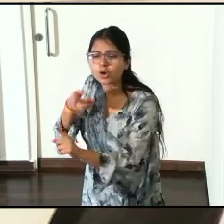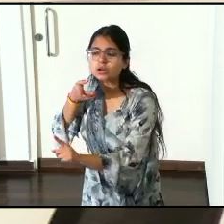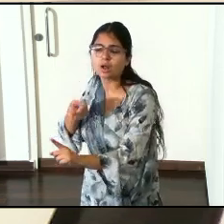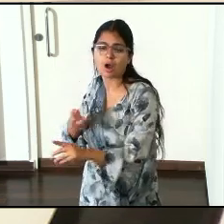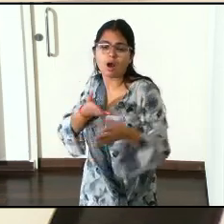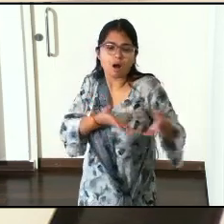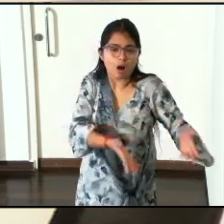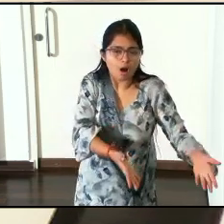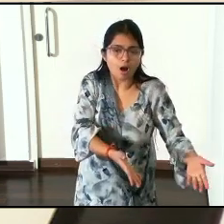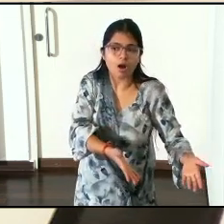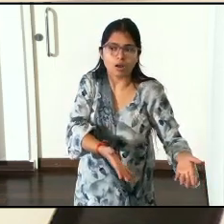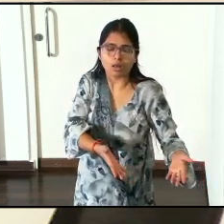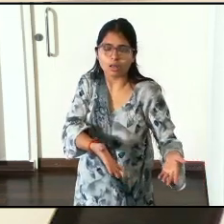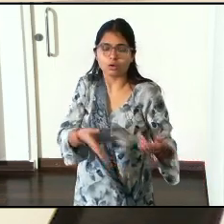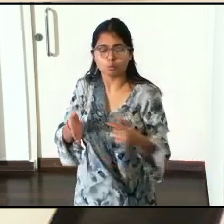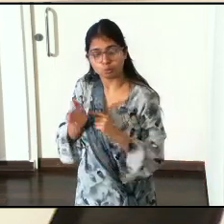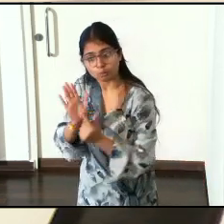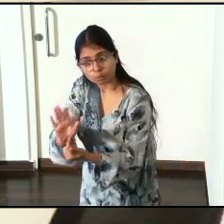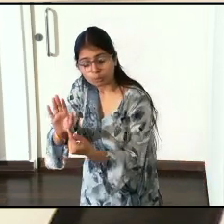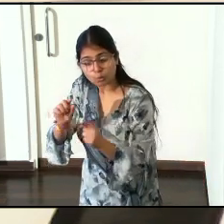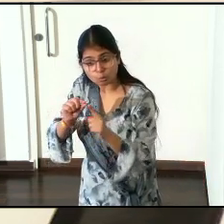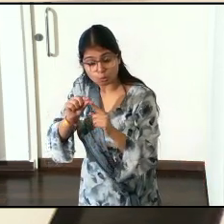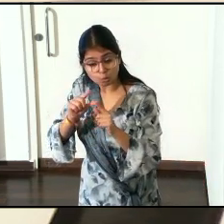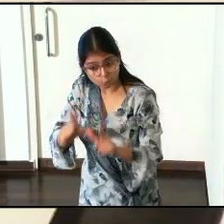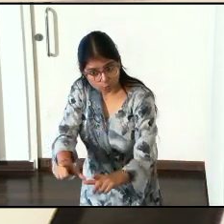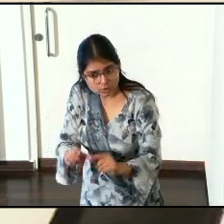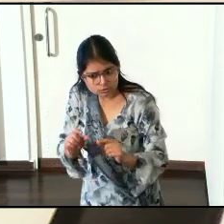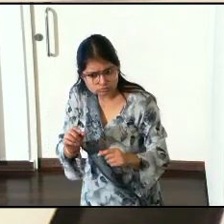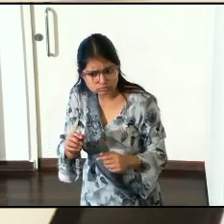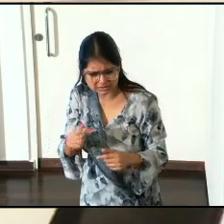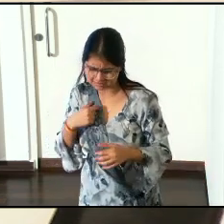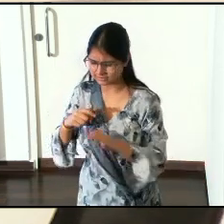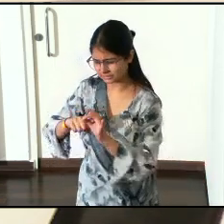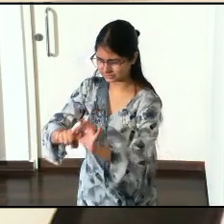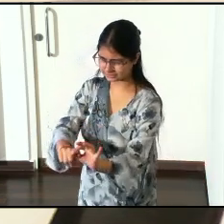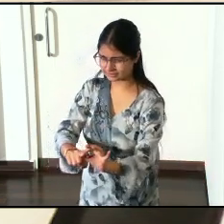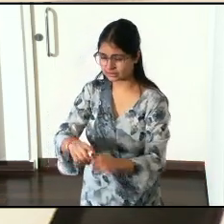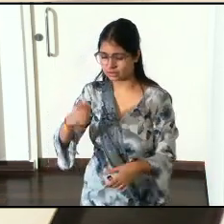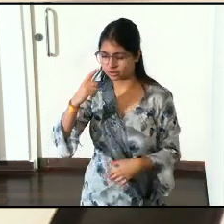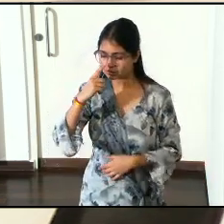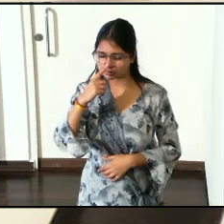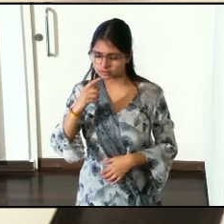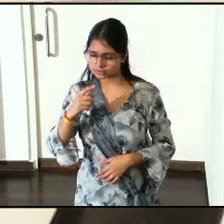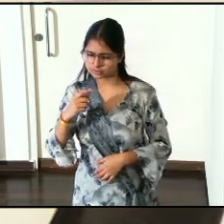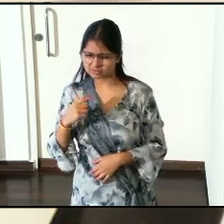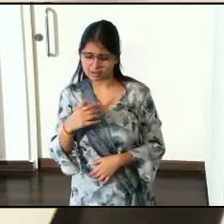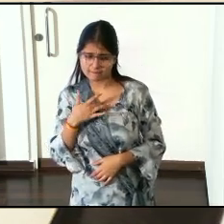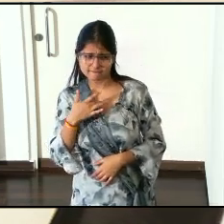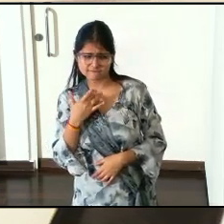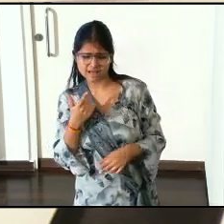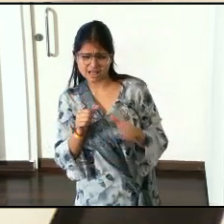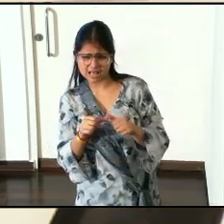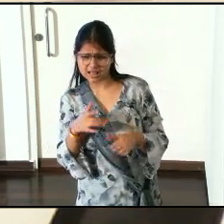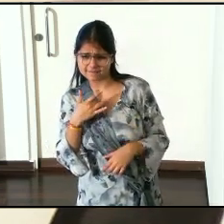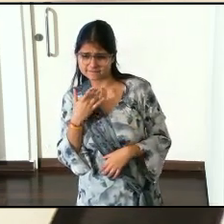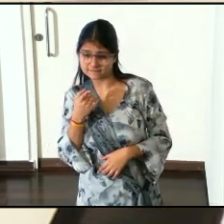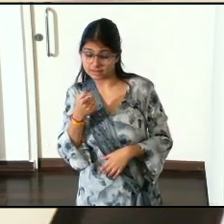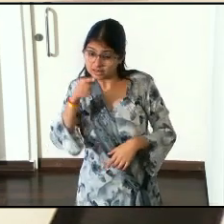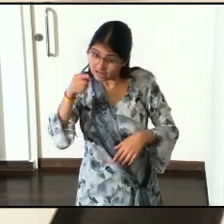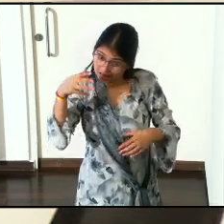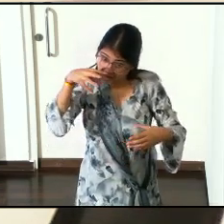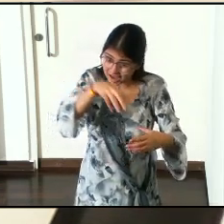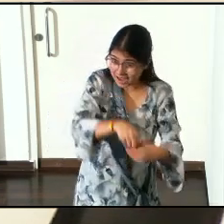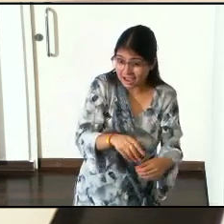is what my question. I think, no, that's a great question, but I think your answer lies in your